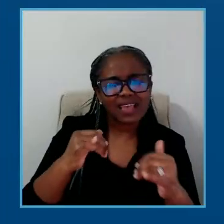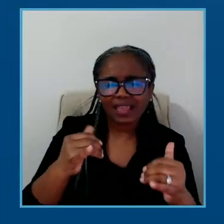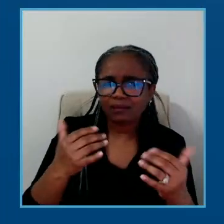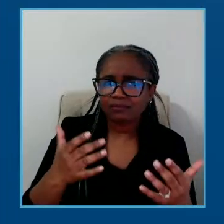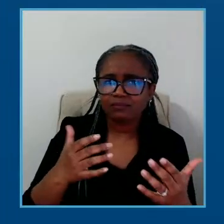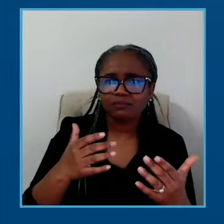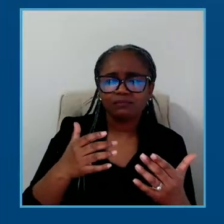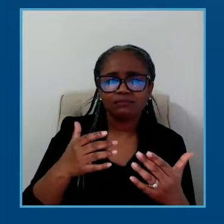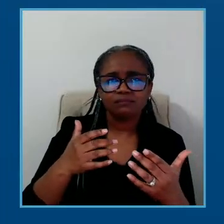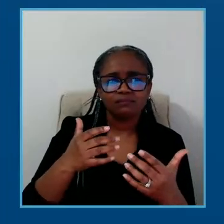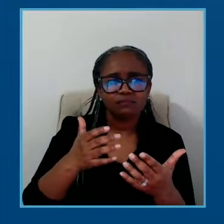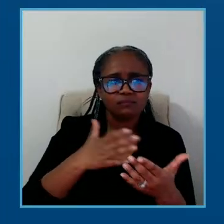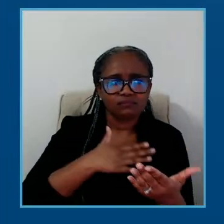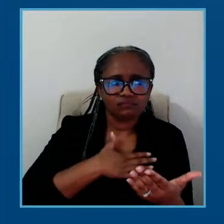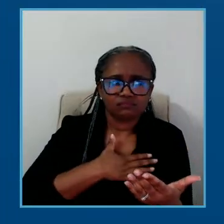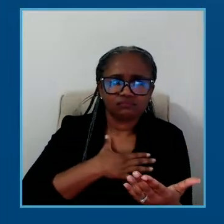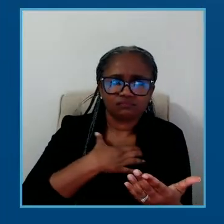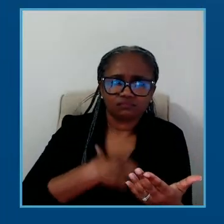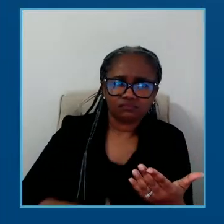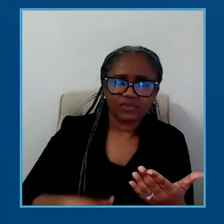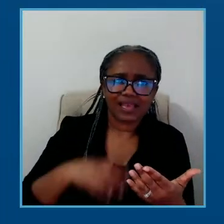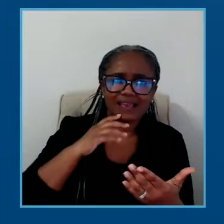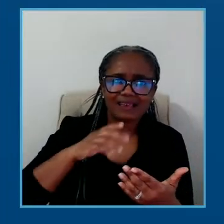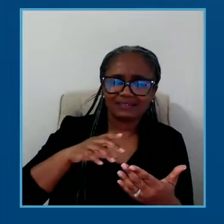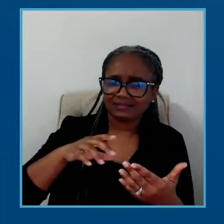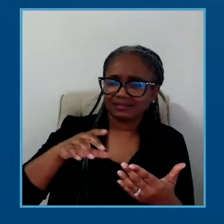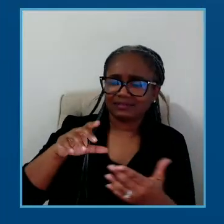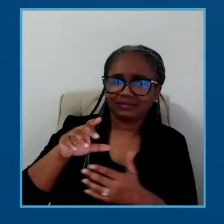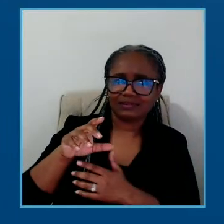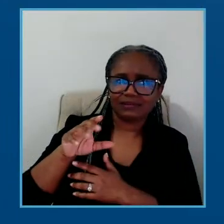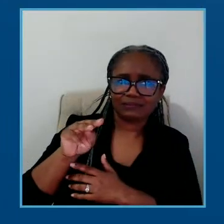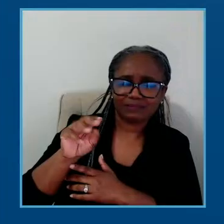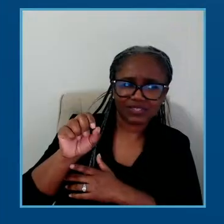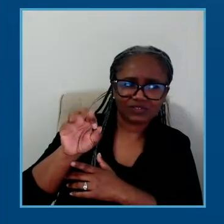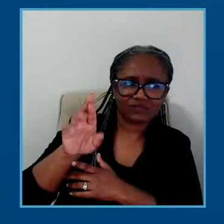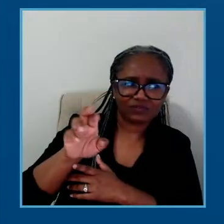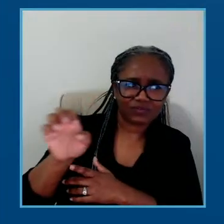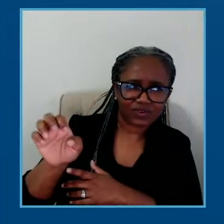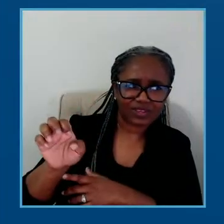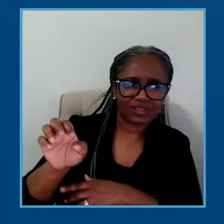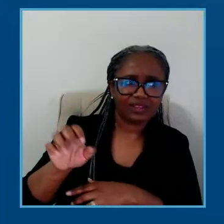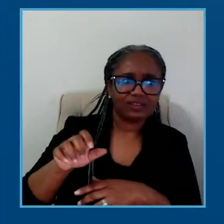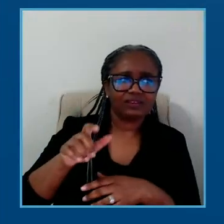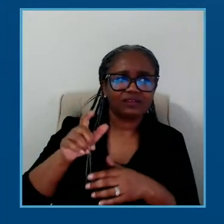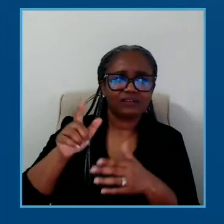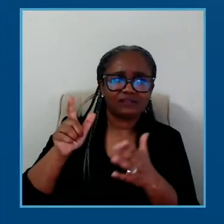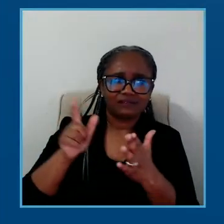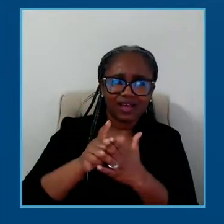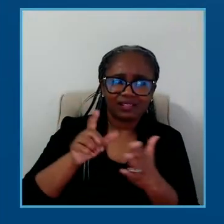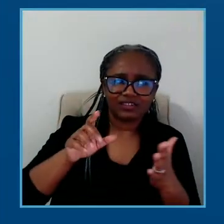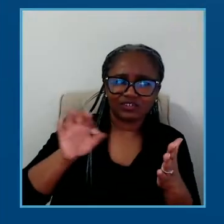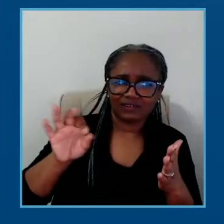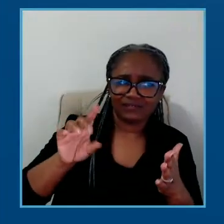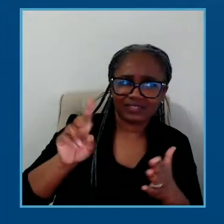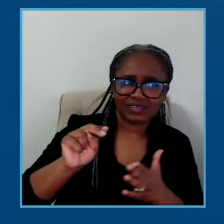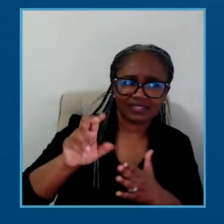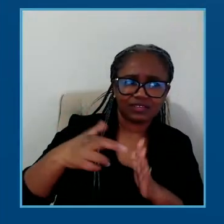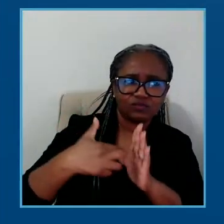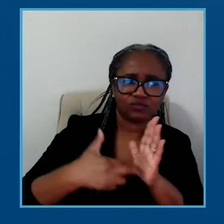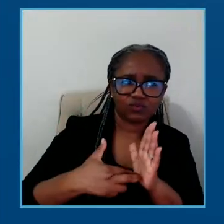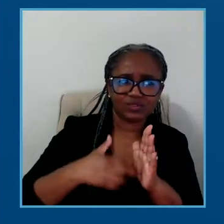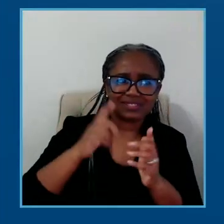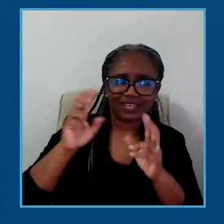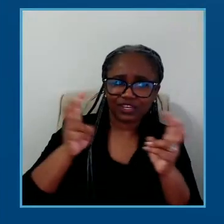3 female candidates who were treated unfairly. These procedural breaches, violations of the fundamental principles